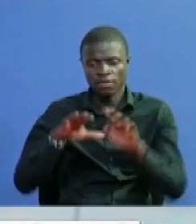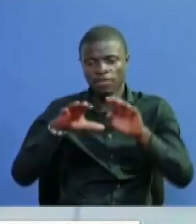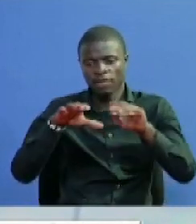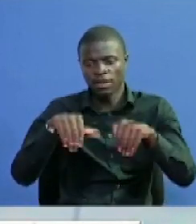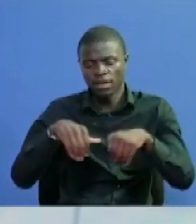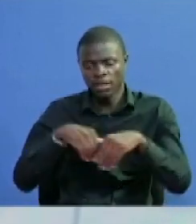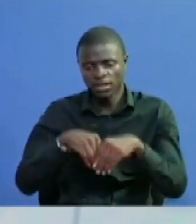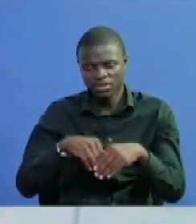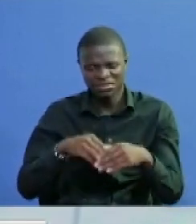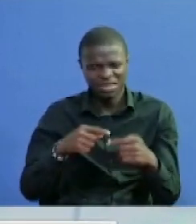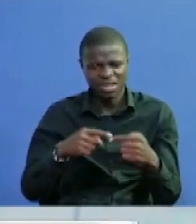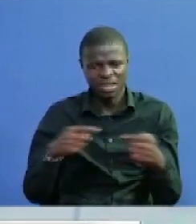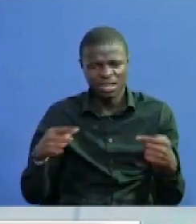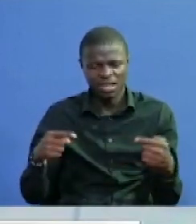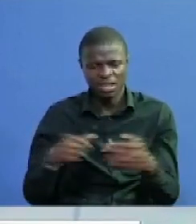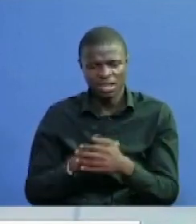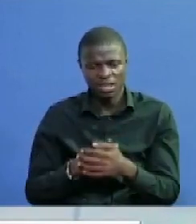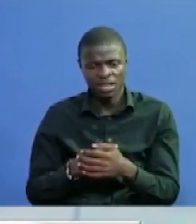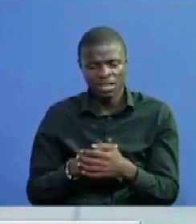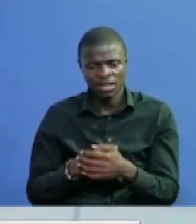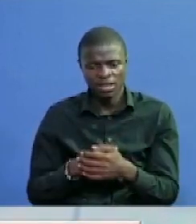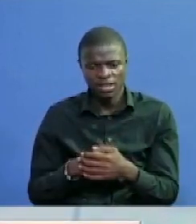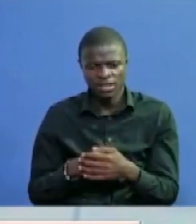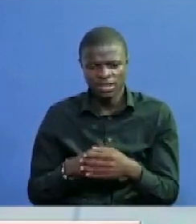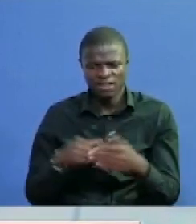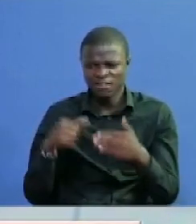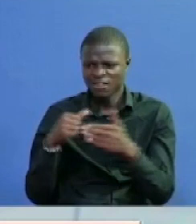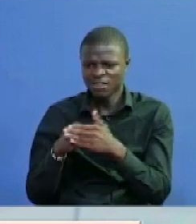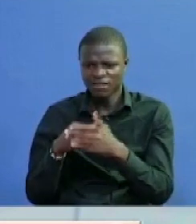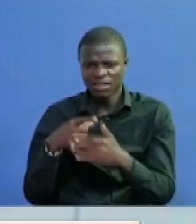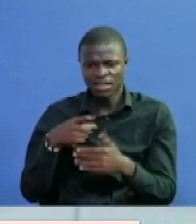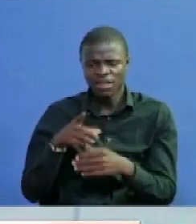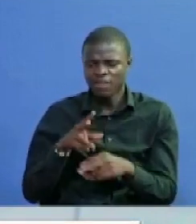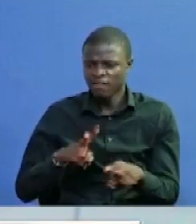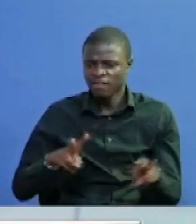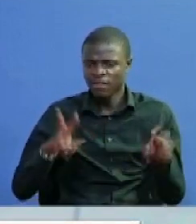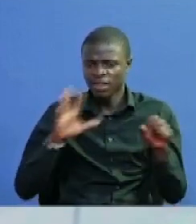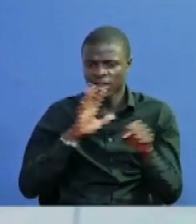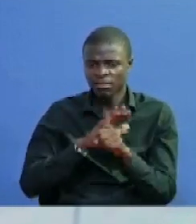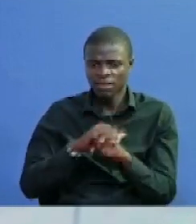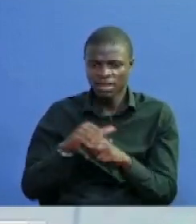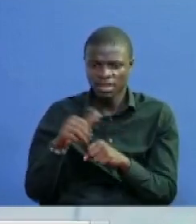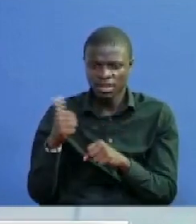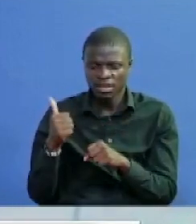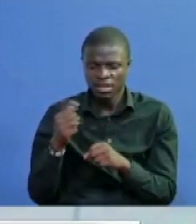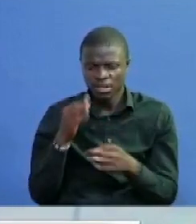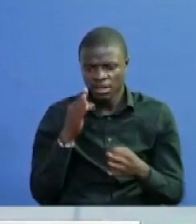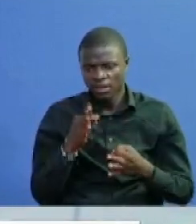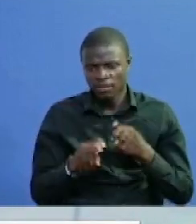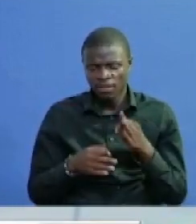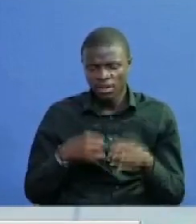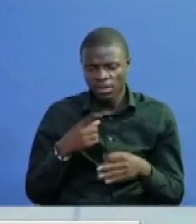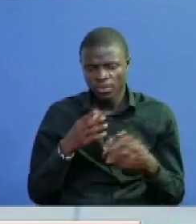possible, interference and ensuring that they are free. But there are so many other factors. Even if you had an independent